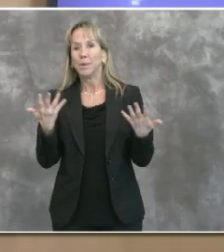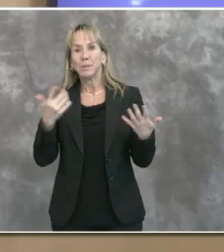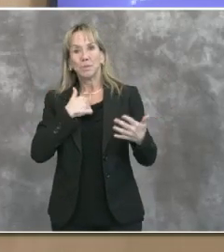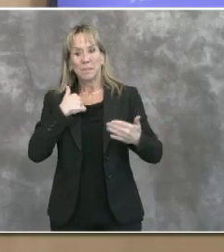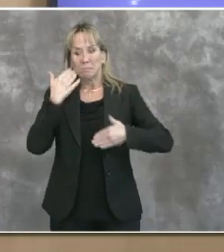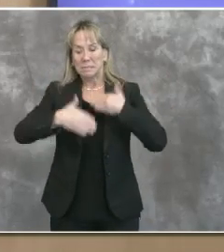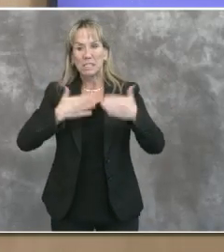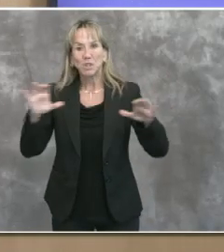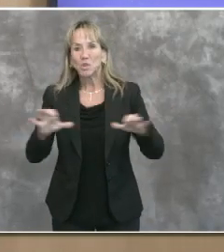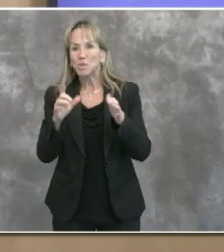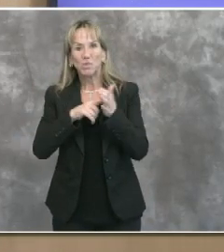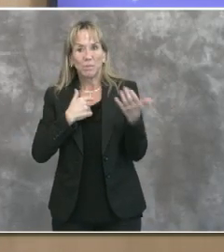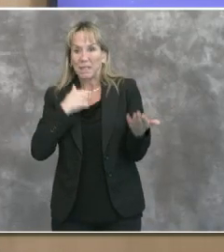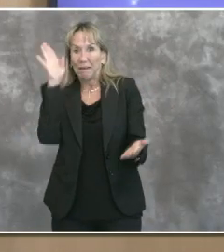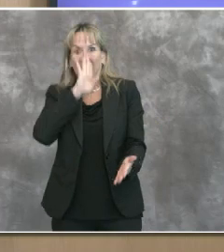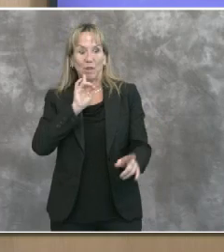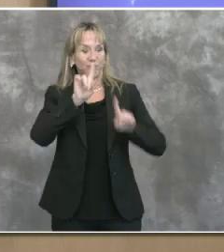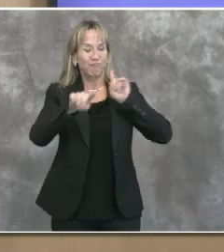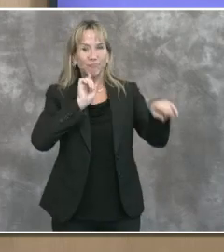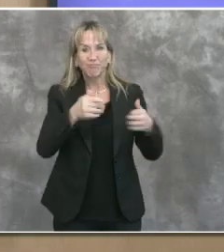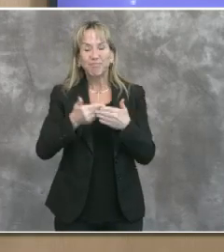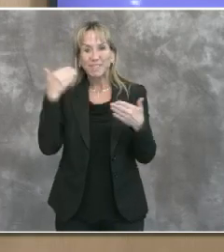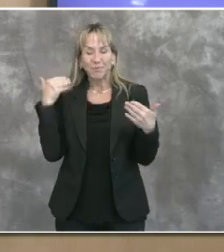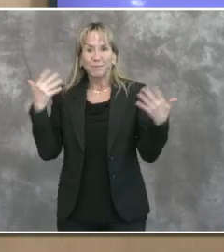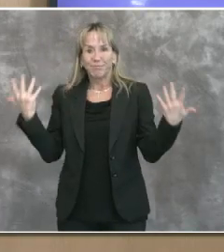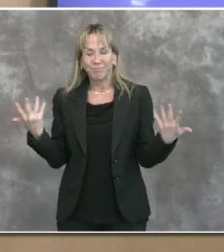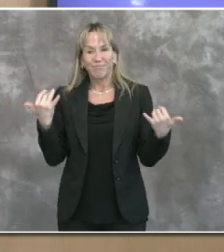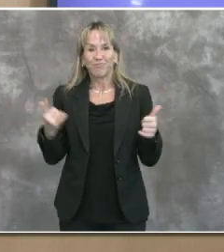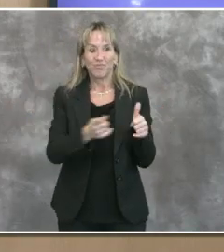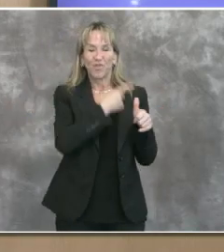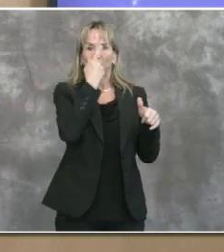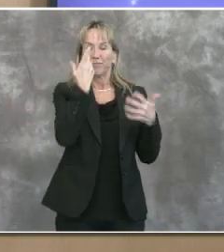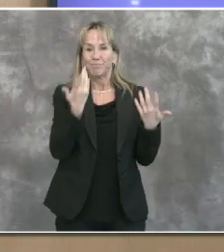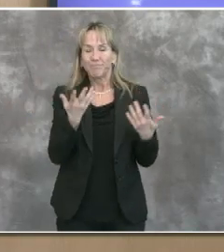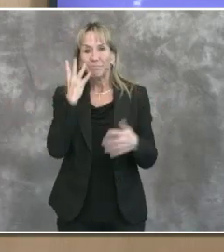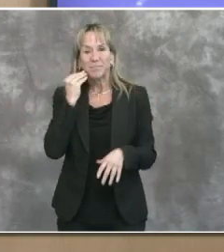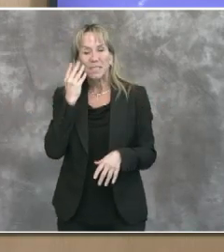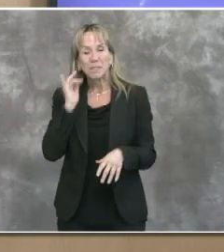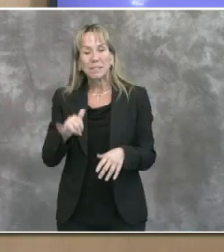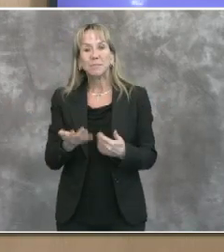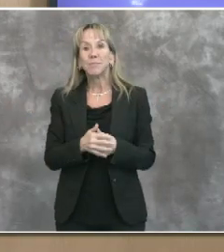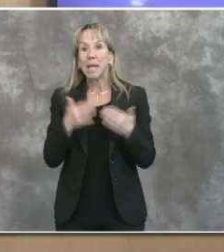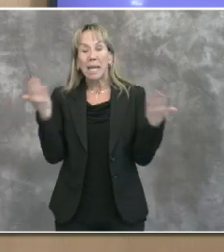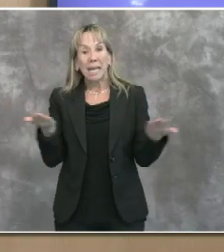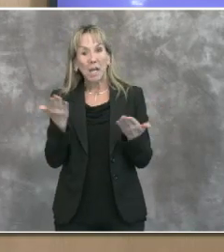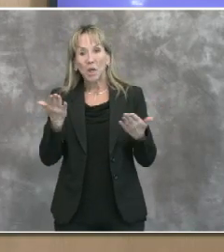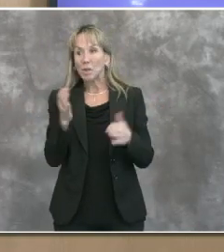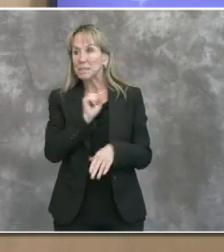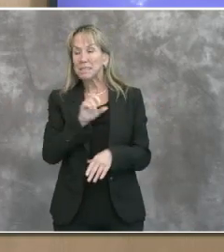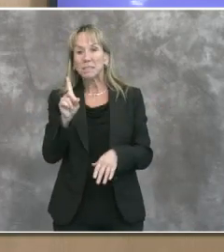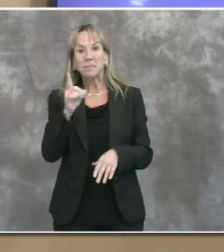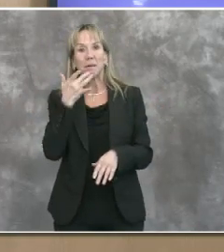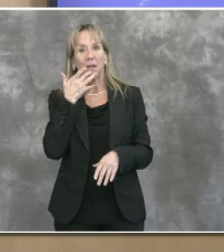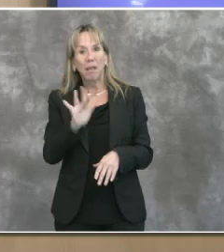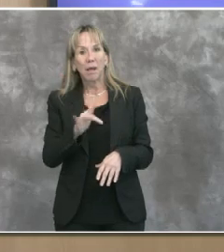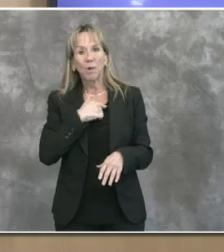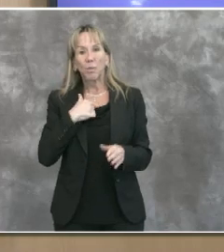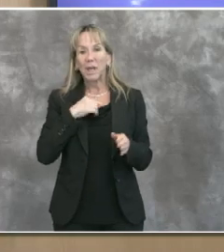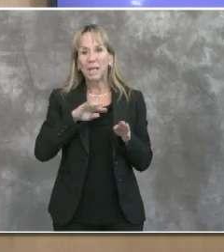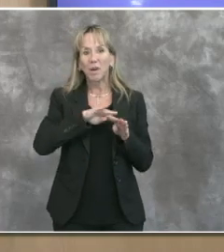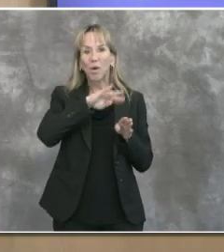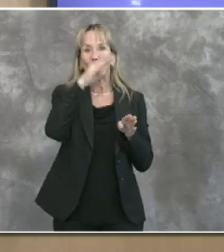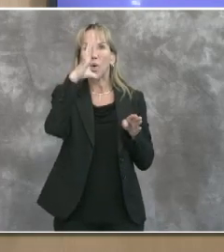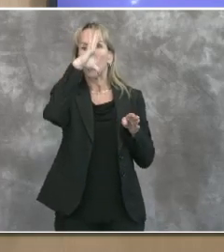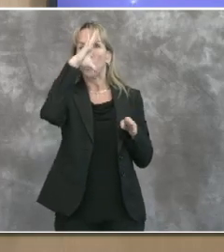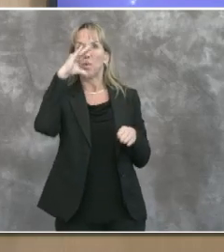deal with the challenge in front of us. In San Diego, we have been generally successful in flattening the curve because we took early action and bold